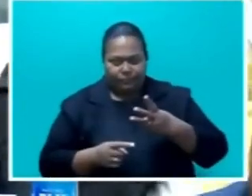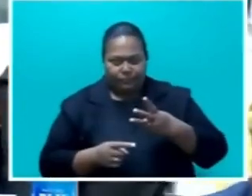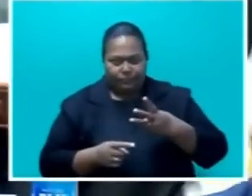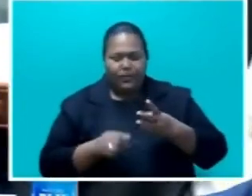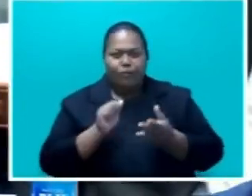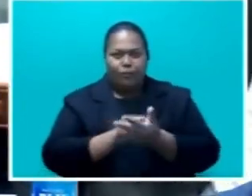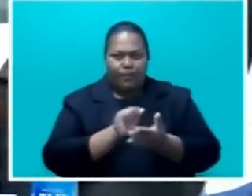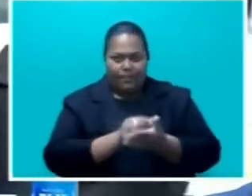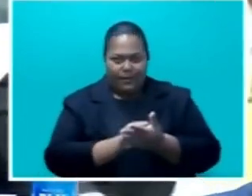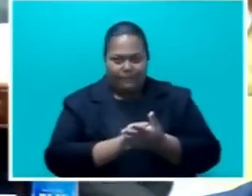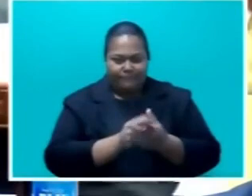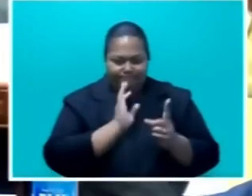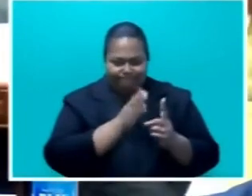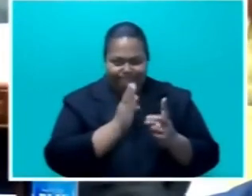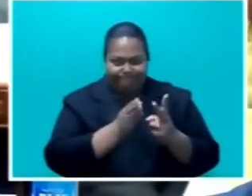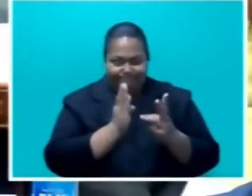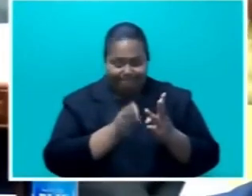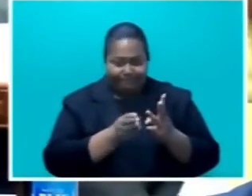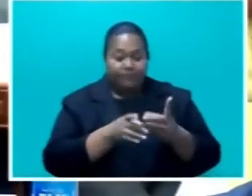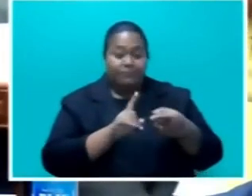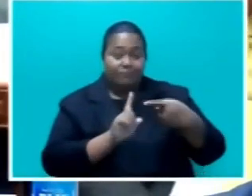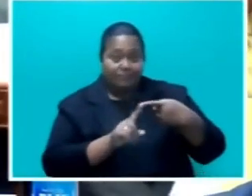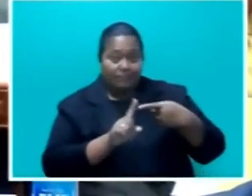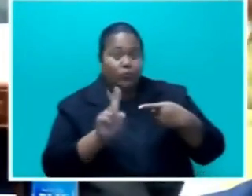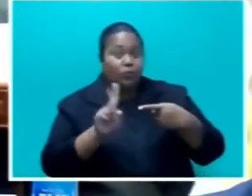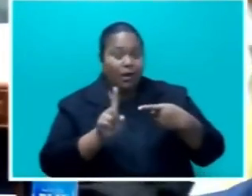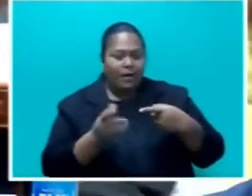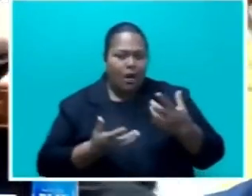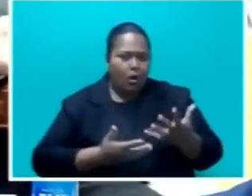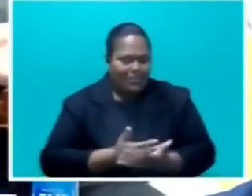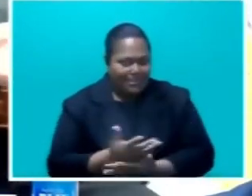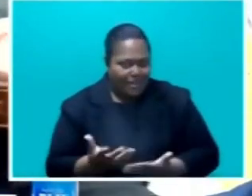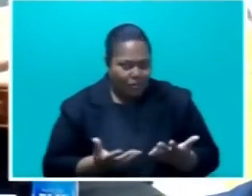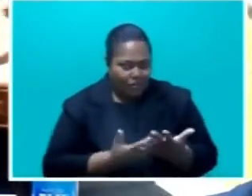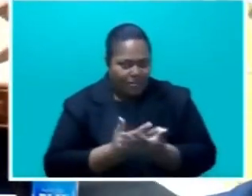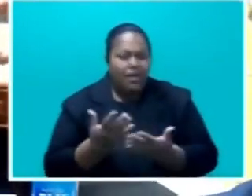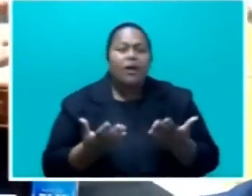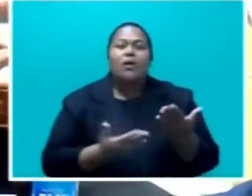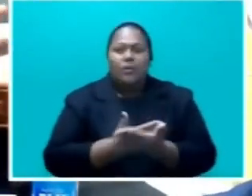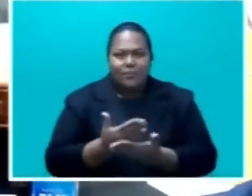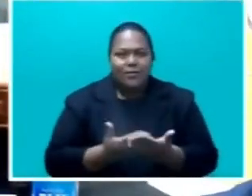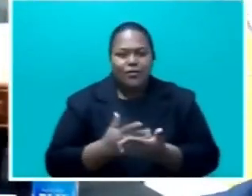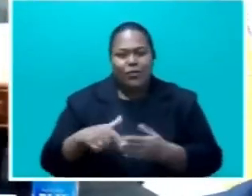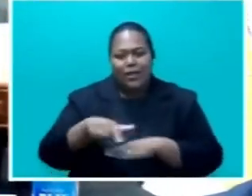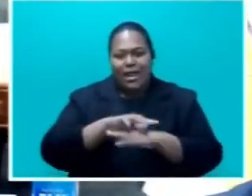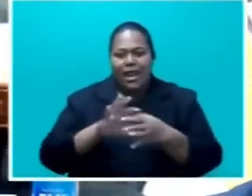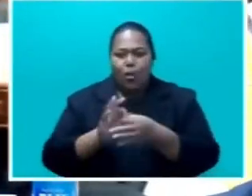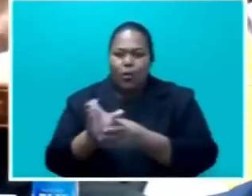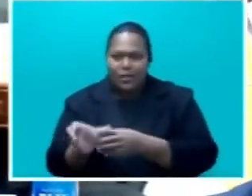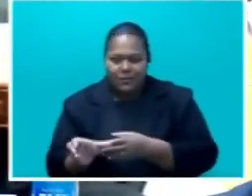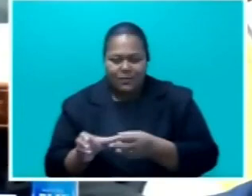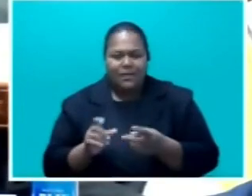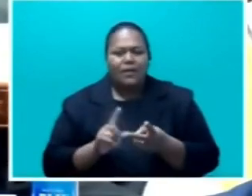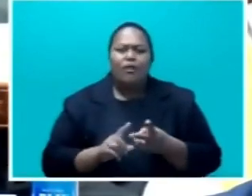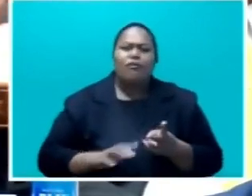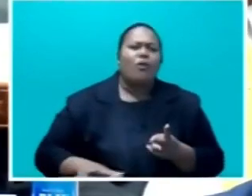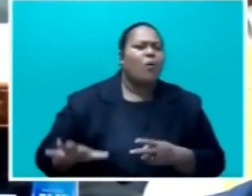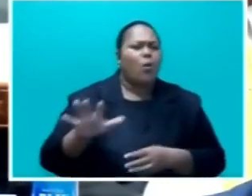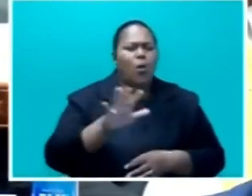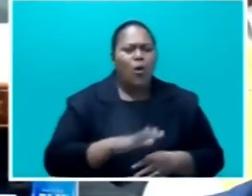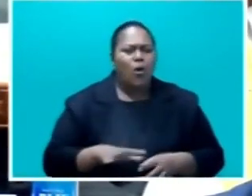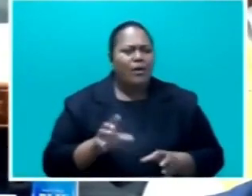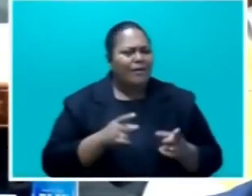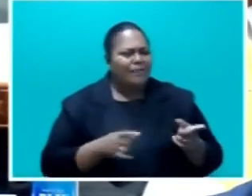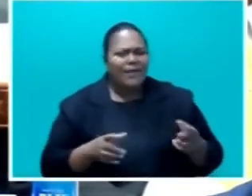said. One was consultation. Consultations with land-owning units throughout the length and breadth of the